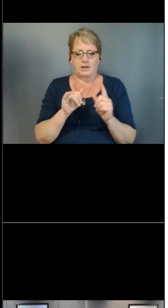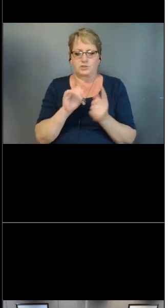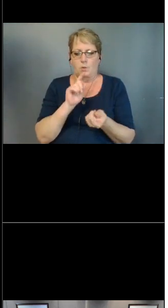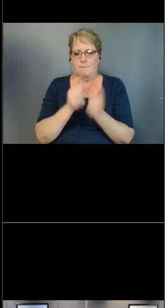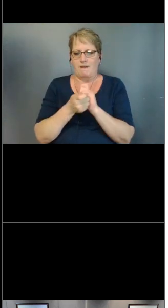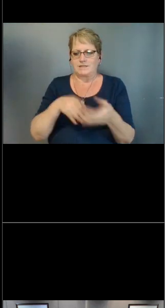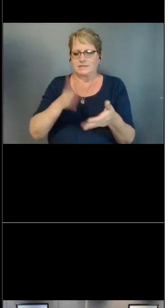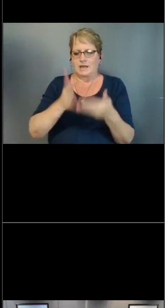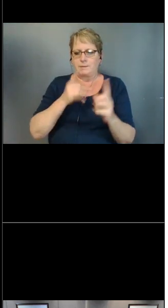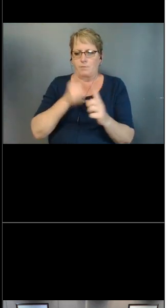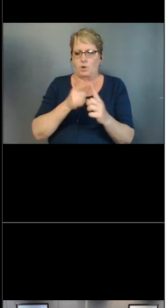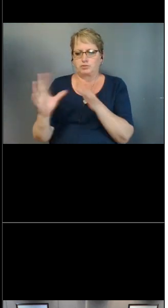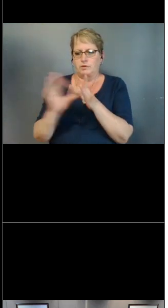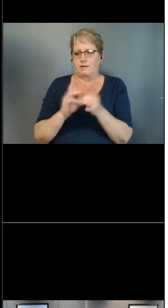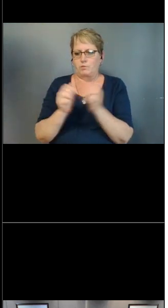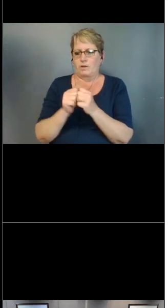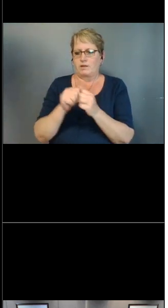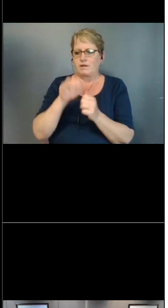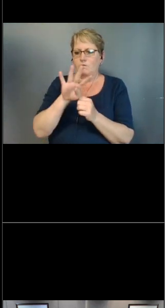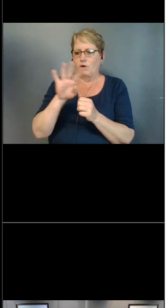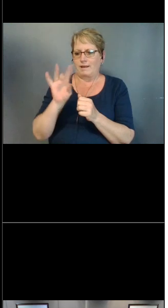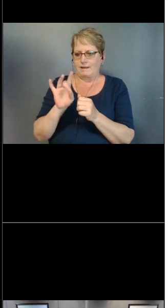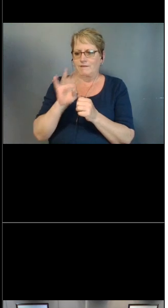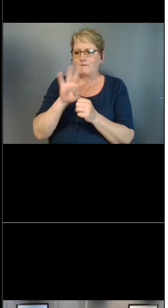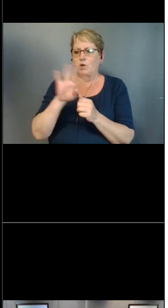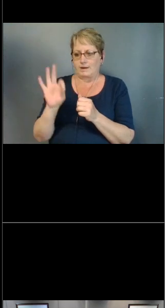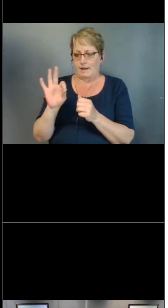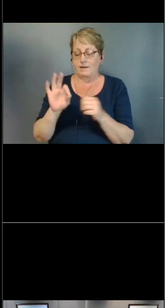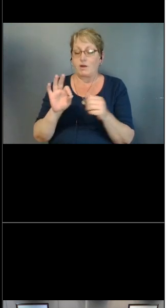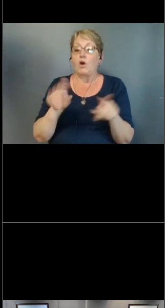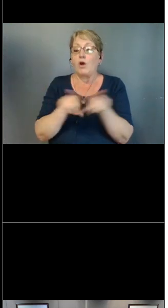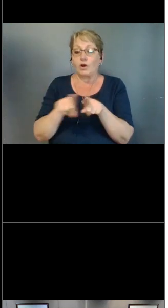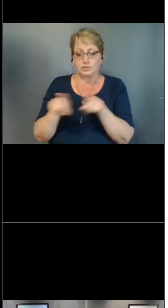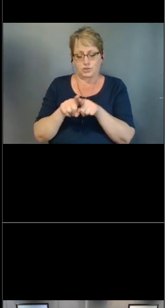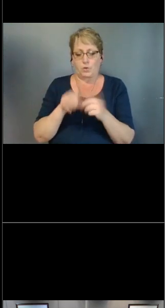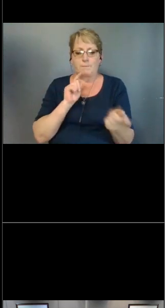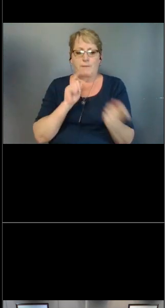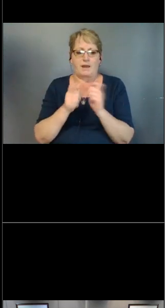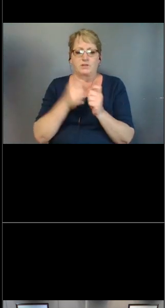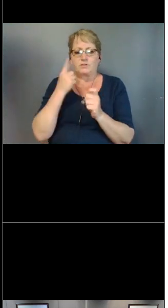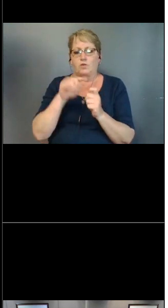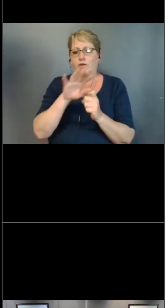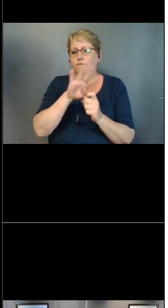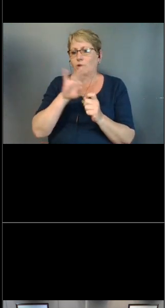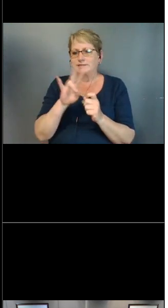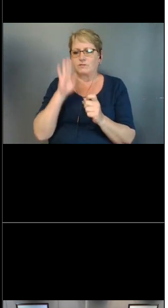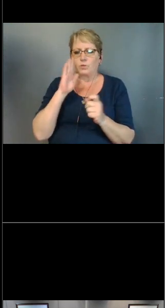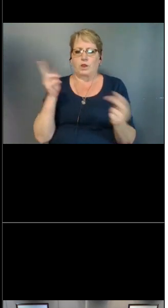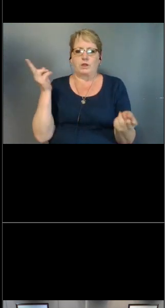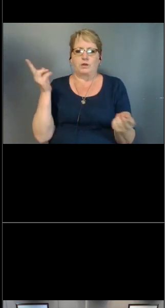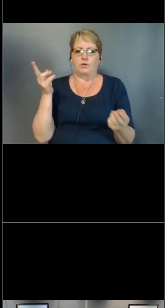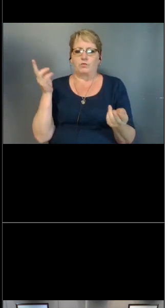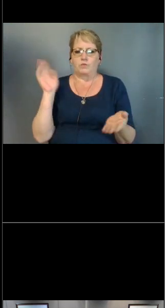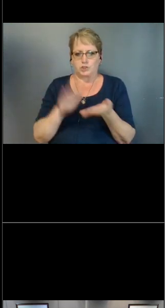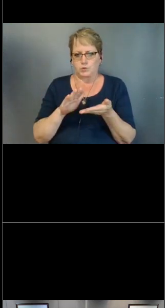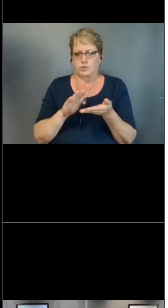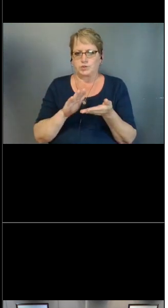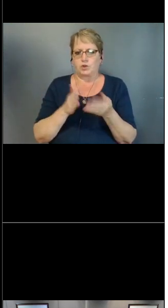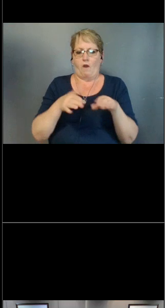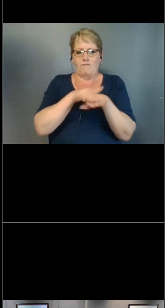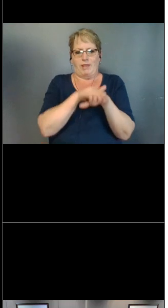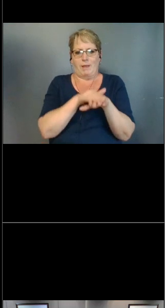route to connect with 48 and 49. Additionally, the modifications to the 47 reduce overlap on Main Street, serve